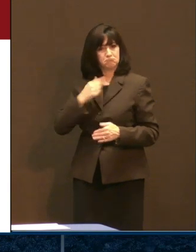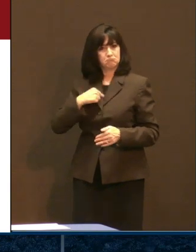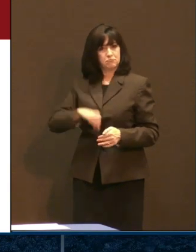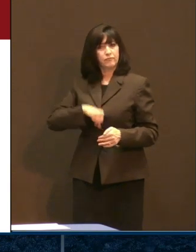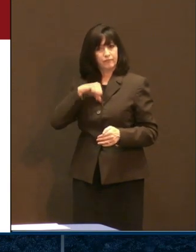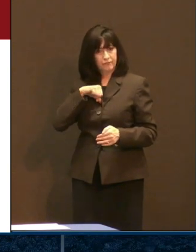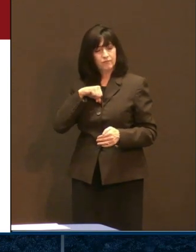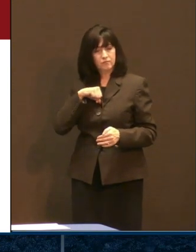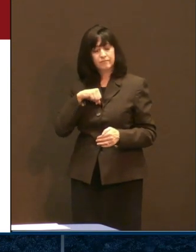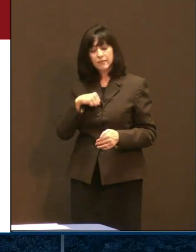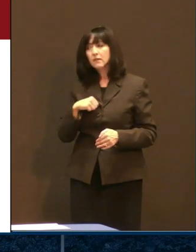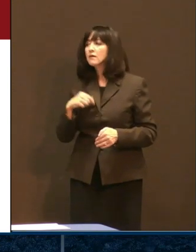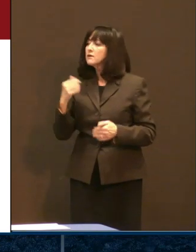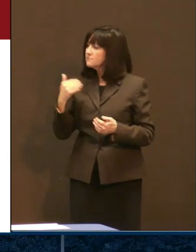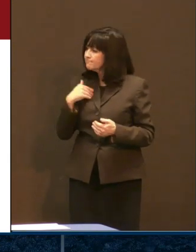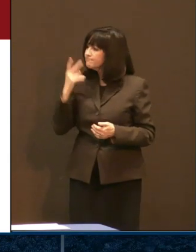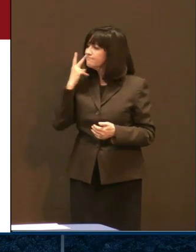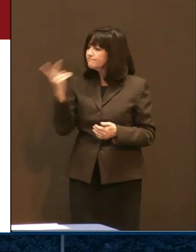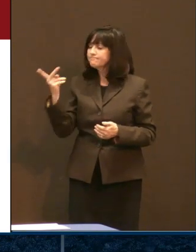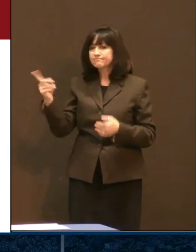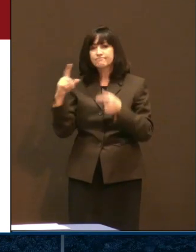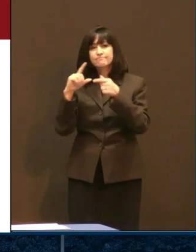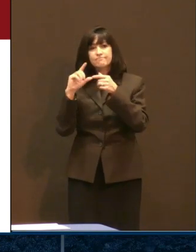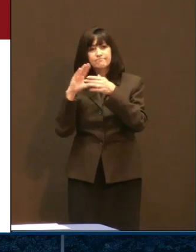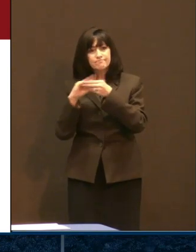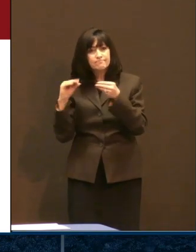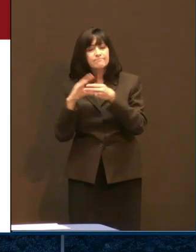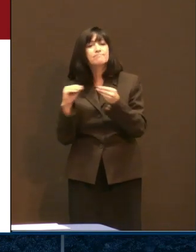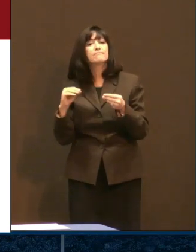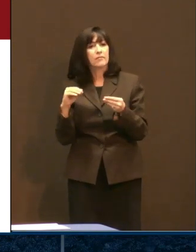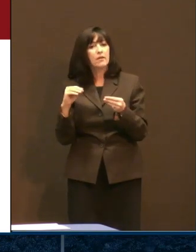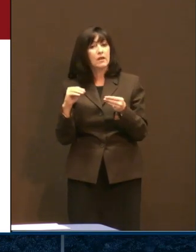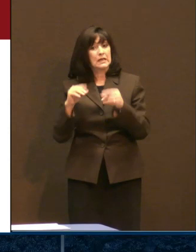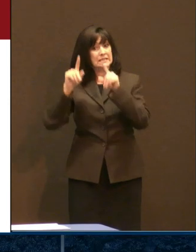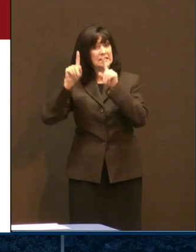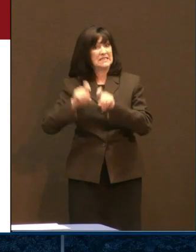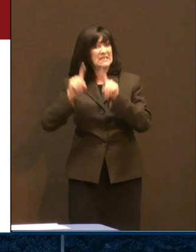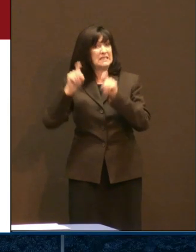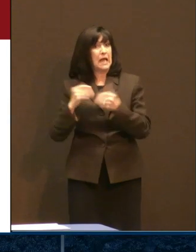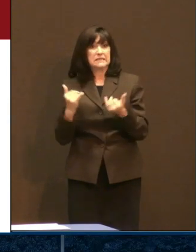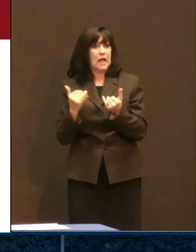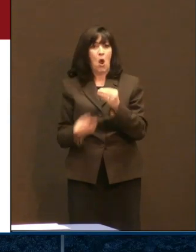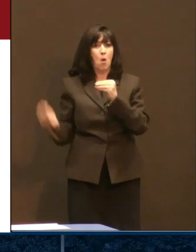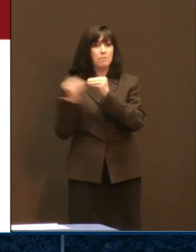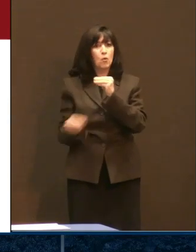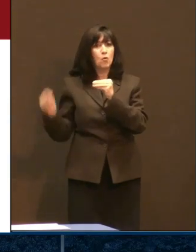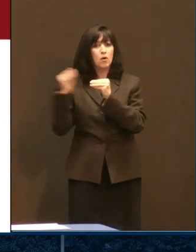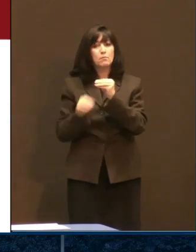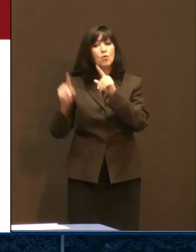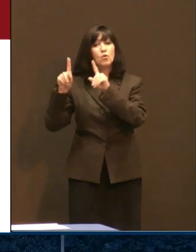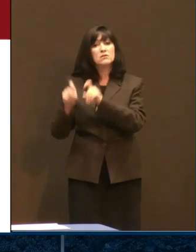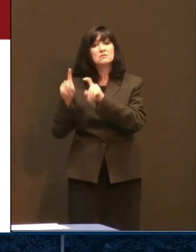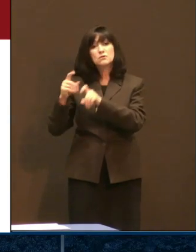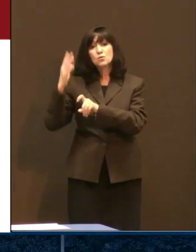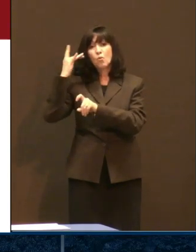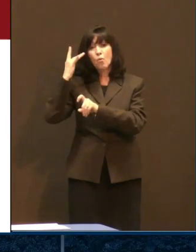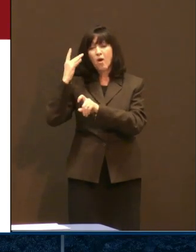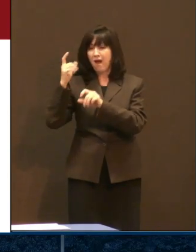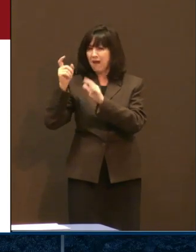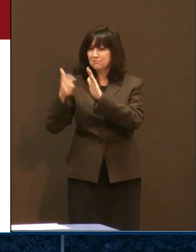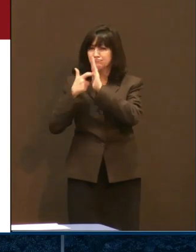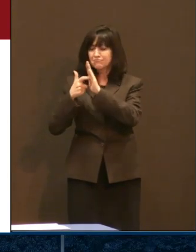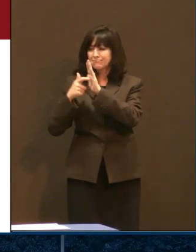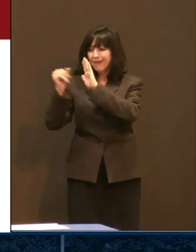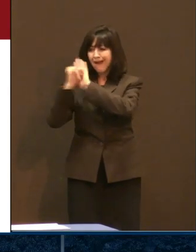for gradually opening the economy. So you're going to be testing twice as many or more, and just I think some really good